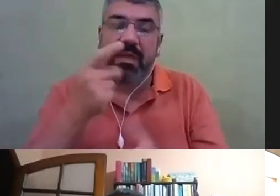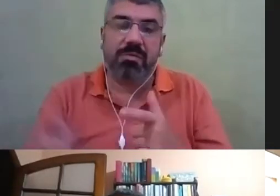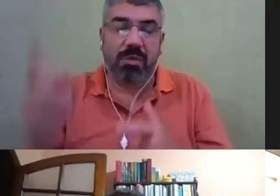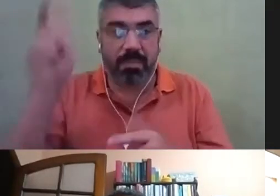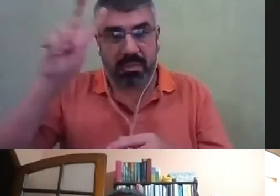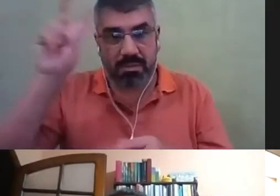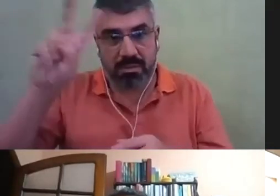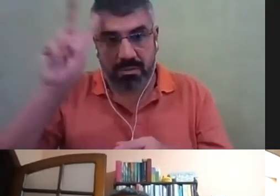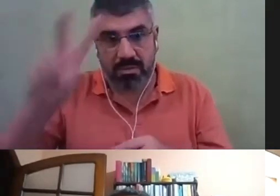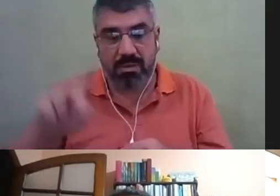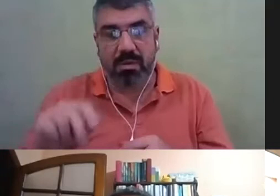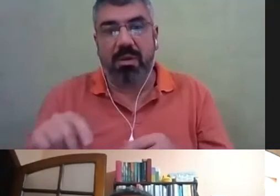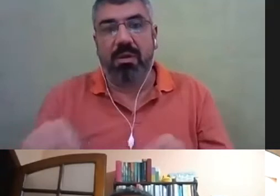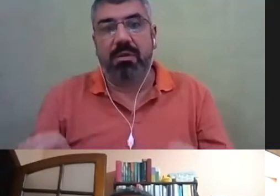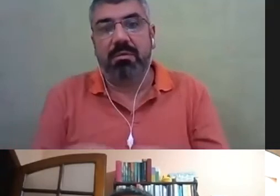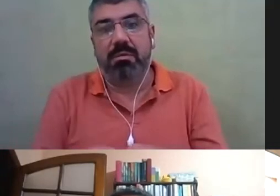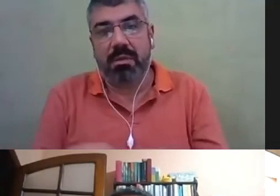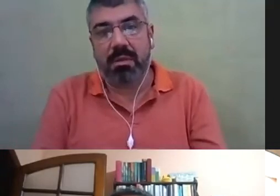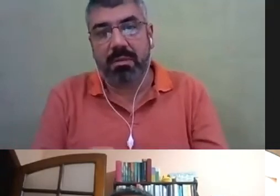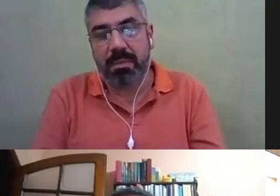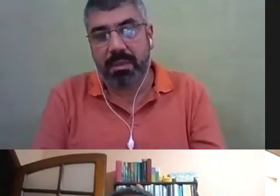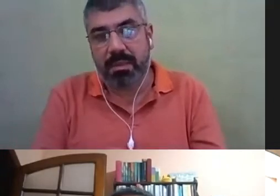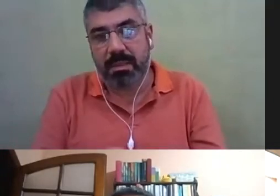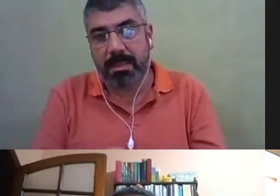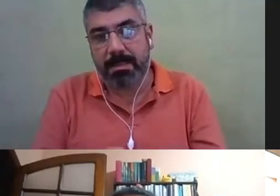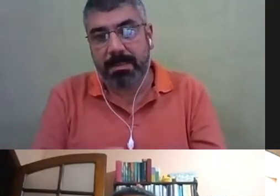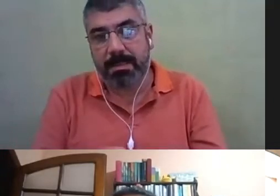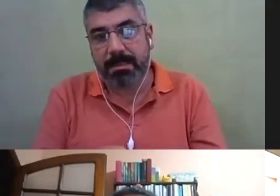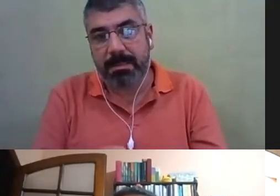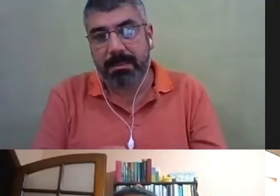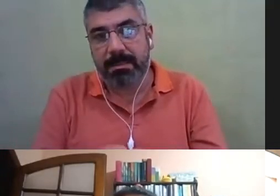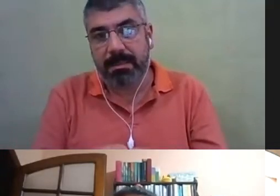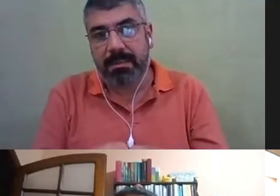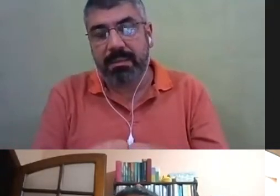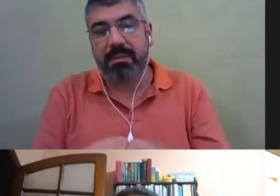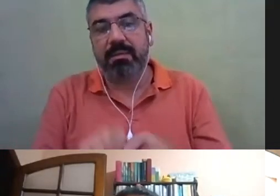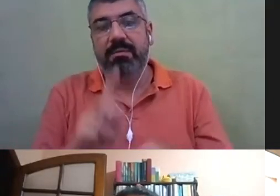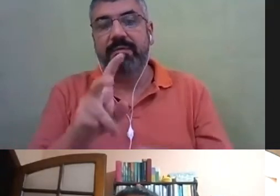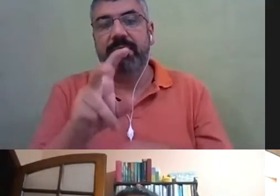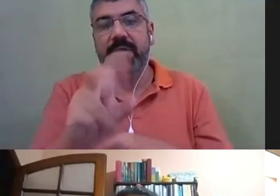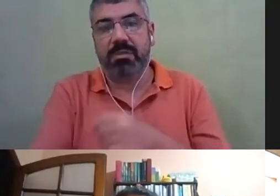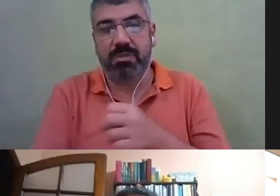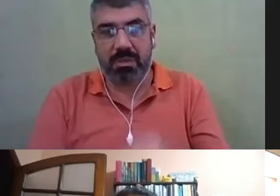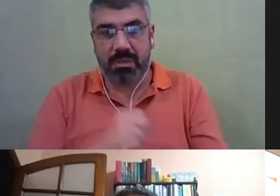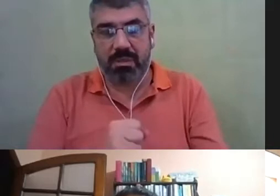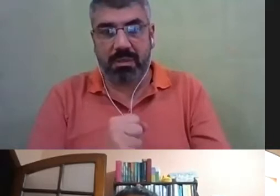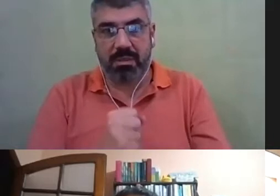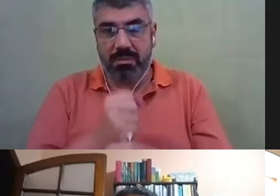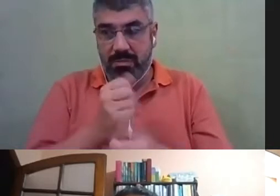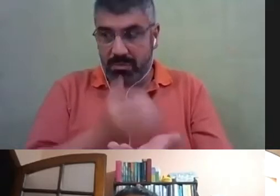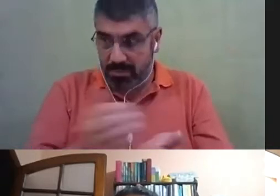teachers teach history 20 years from now? How